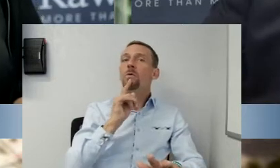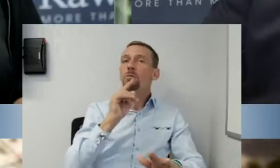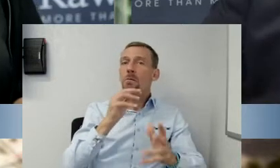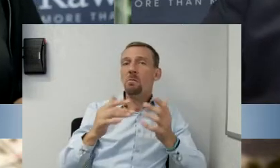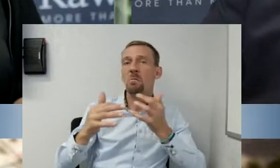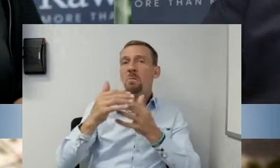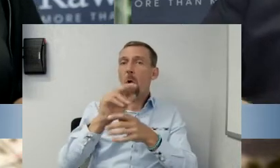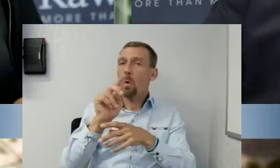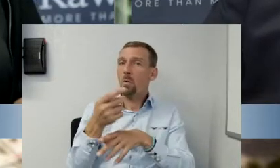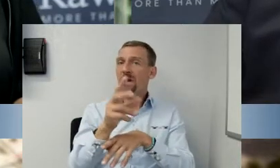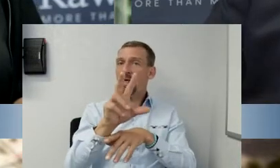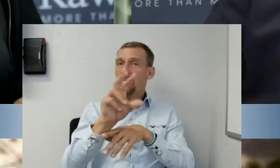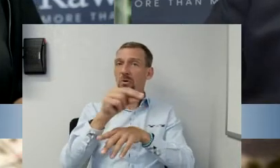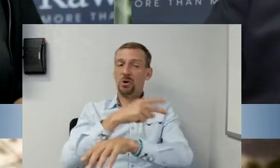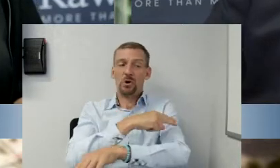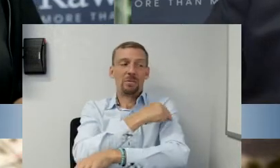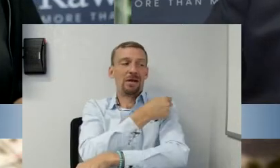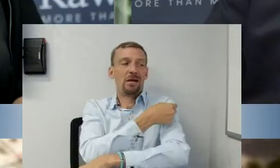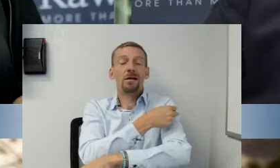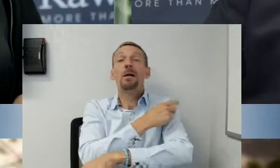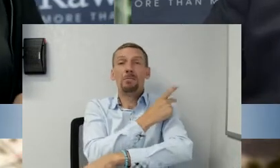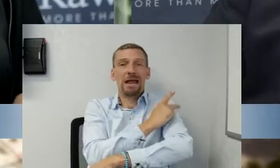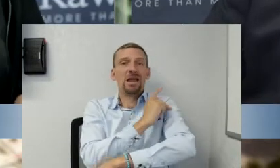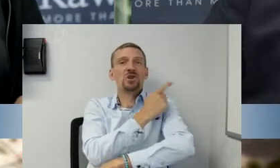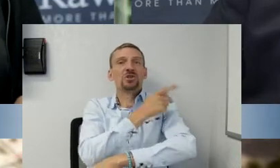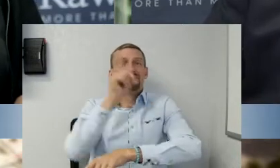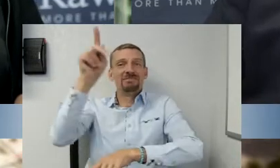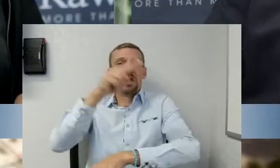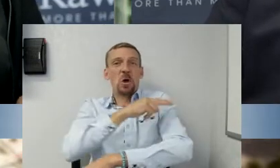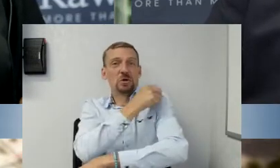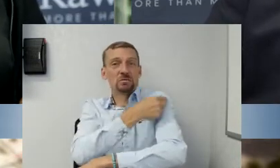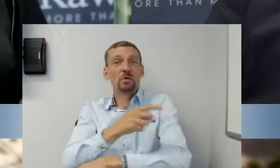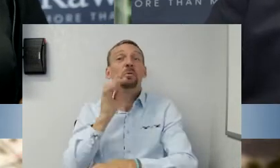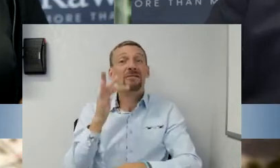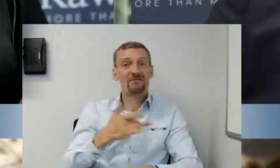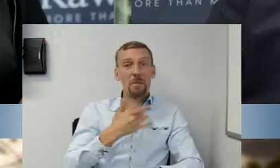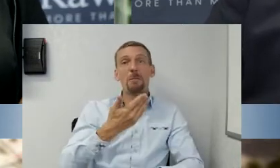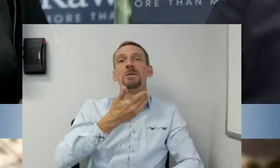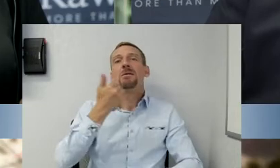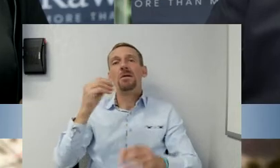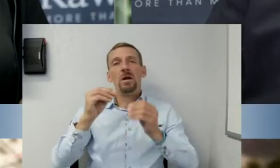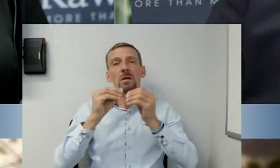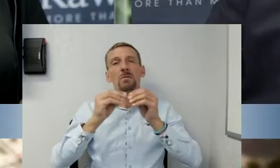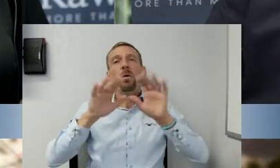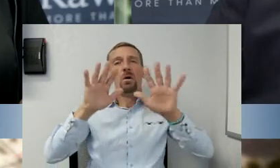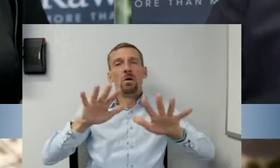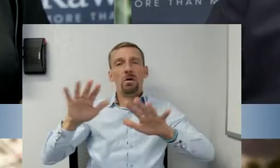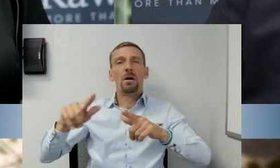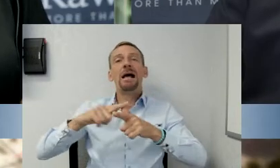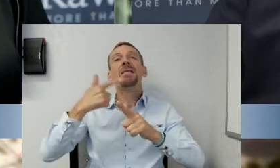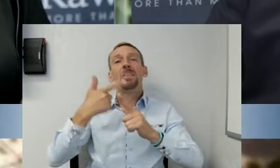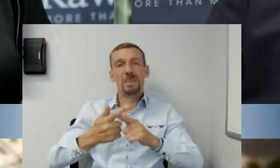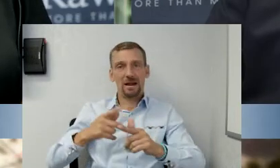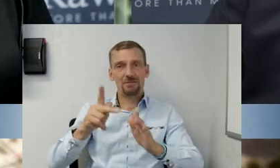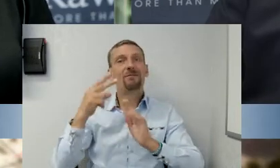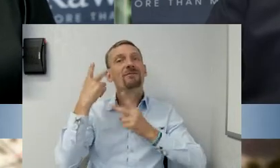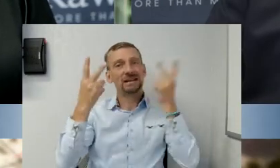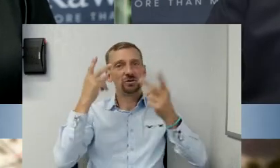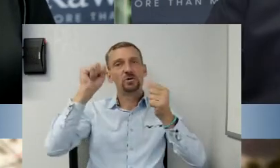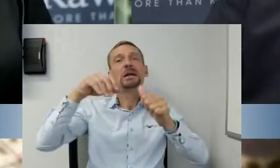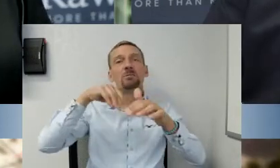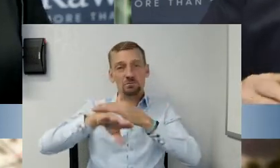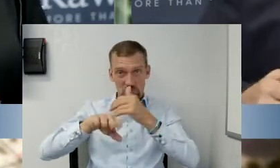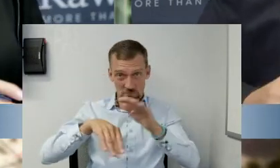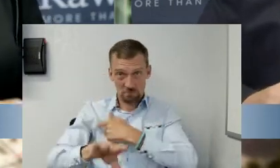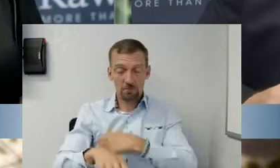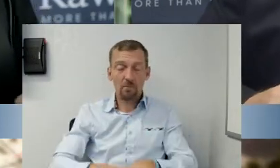or so, then we'll start feeling more comfortable relaxing the visitor policy. Okay, thank you.